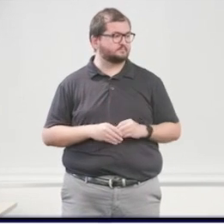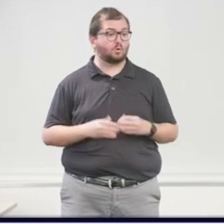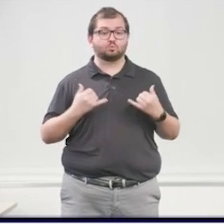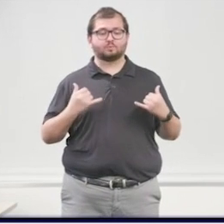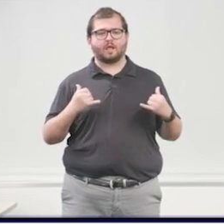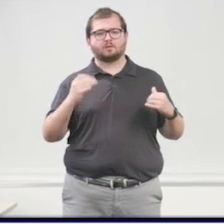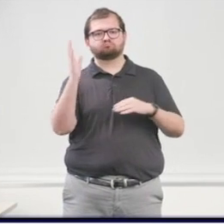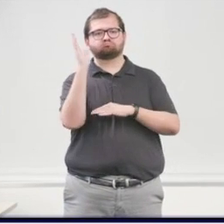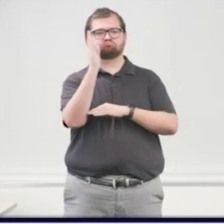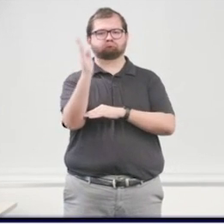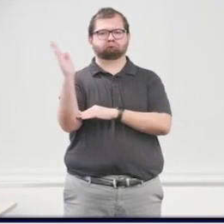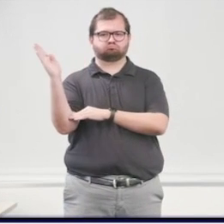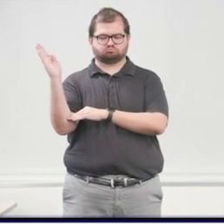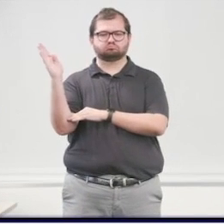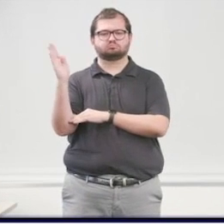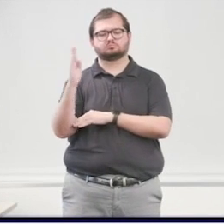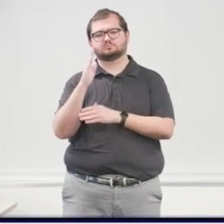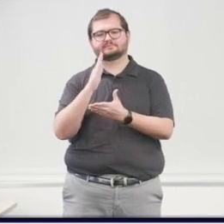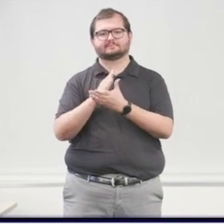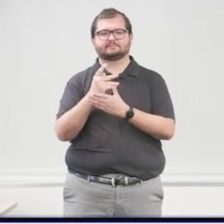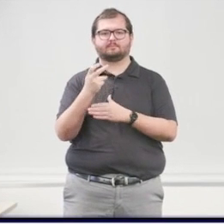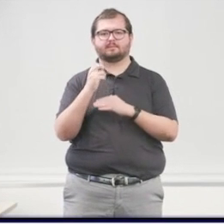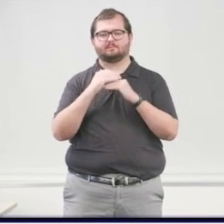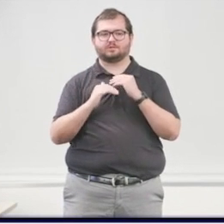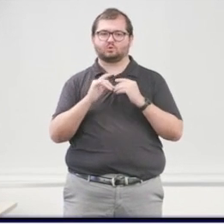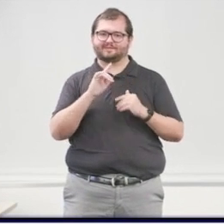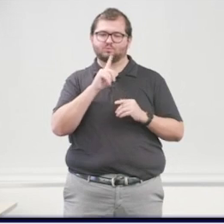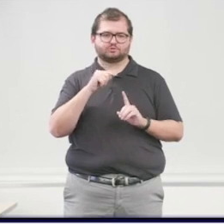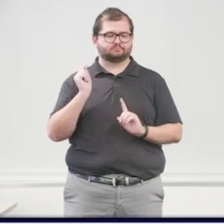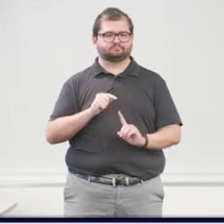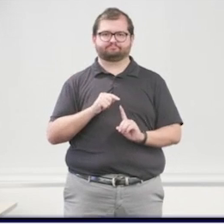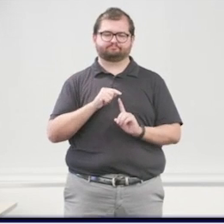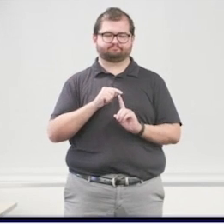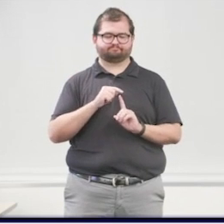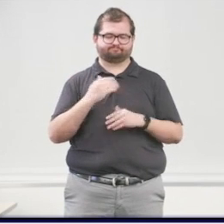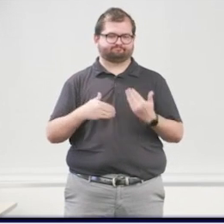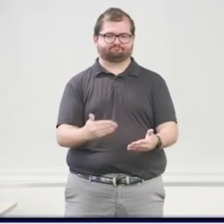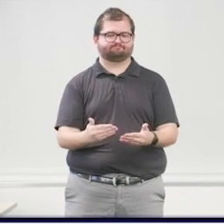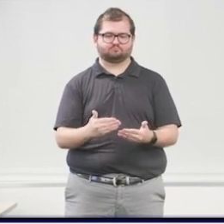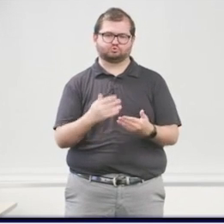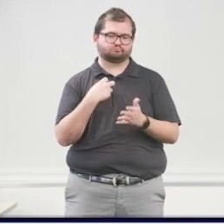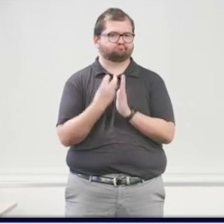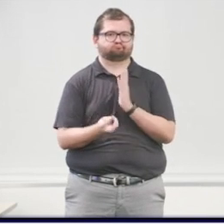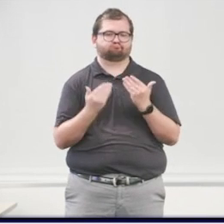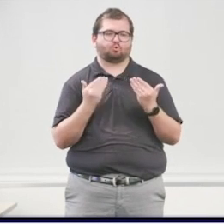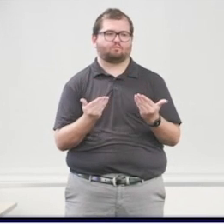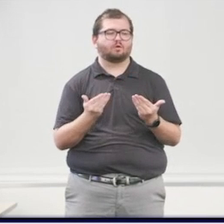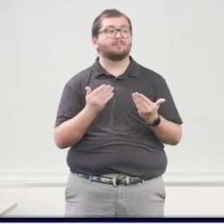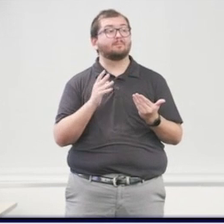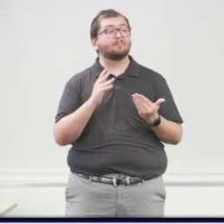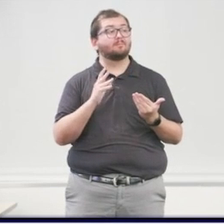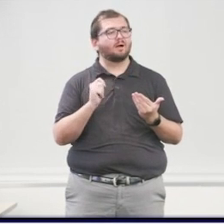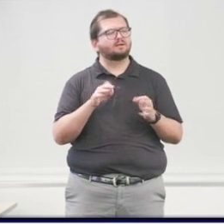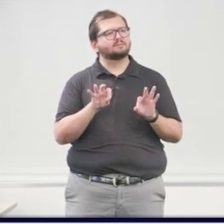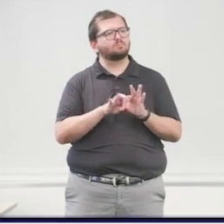Stop the Bleed, and this is just the down and dirty. So we're just going to get into it. But I wanted you to at least have some of